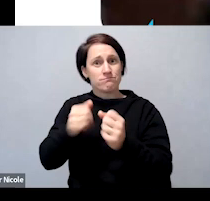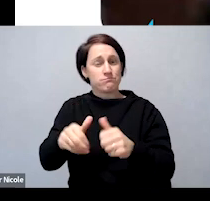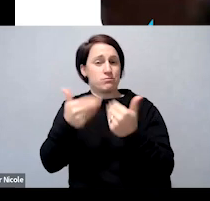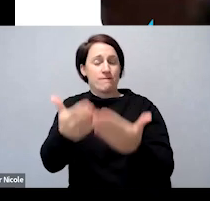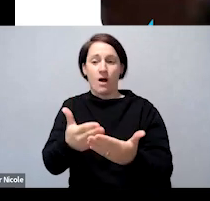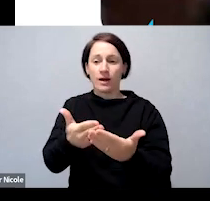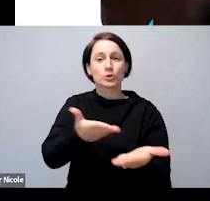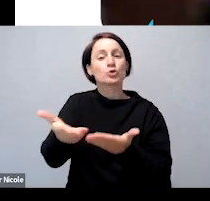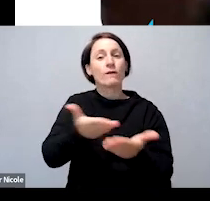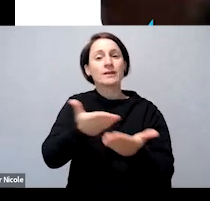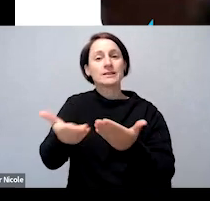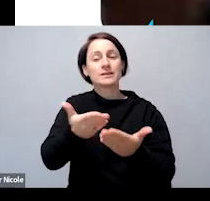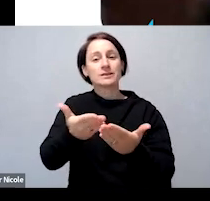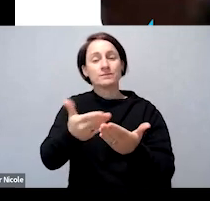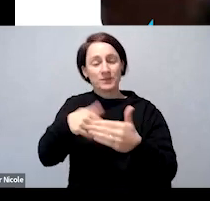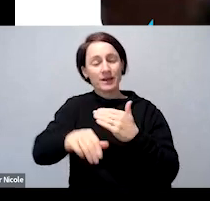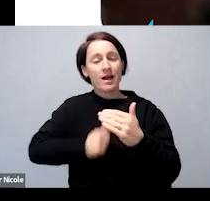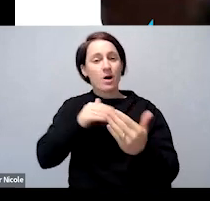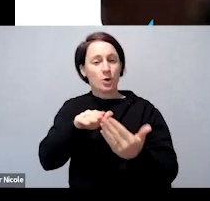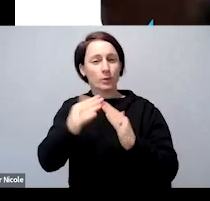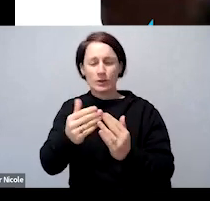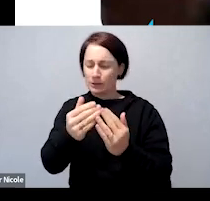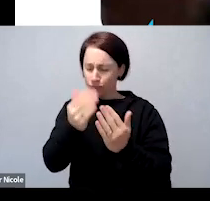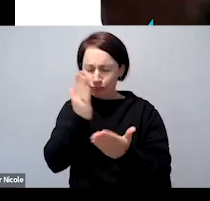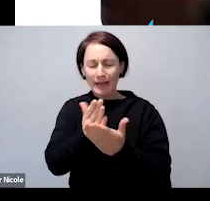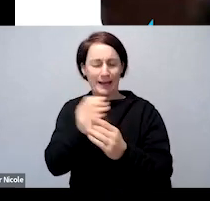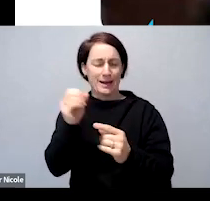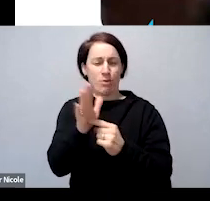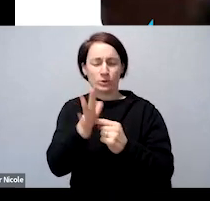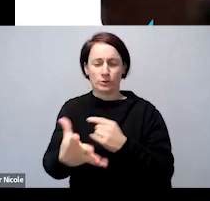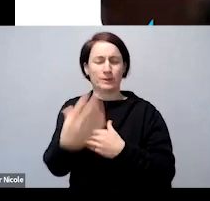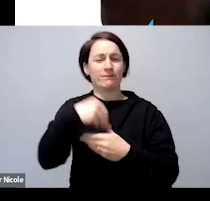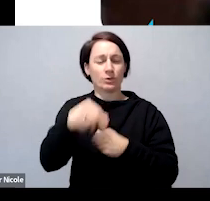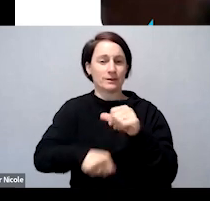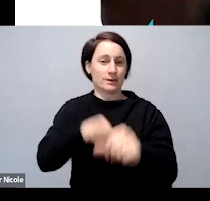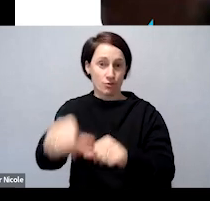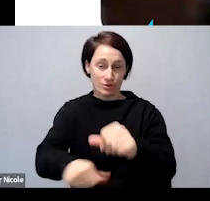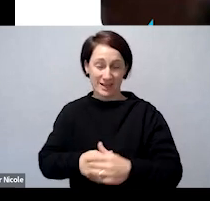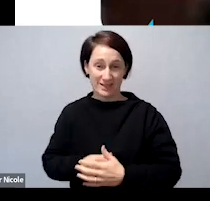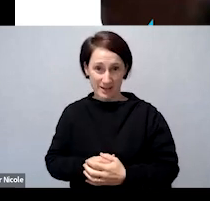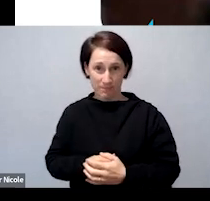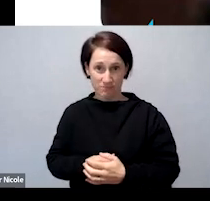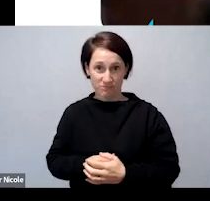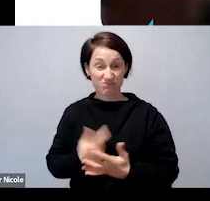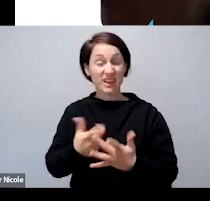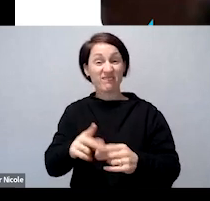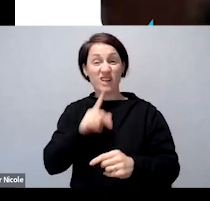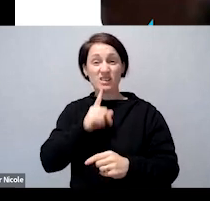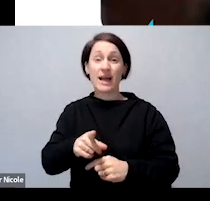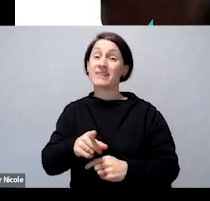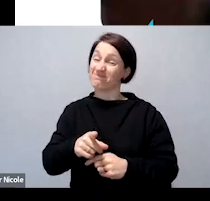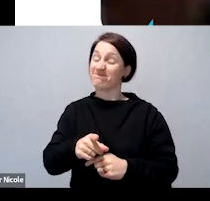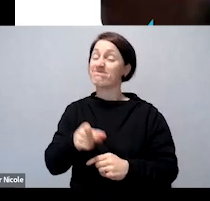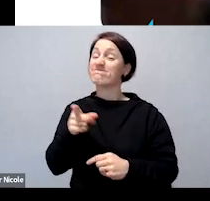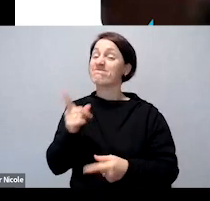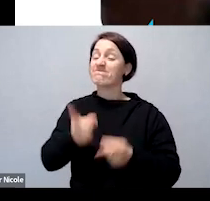and support across our community are really critical to this process. And I think I would be remiss if I said they weren't also left behind